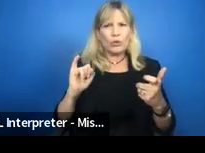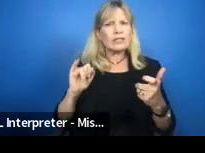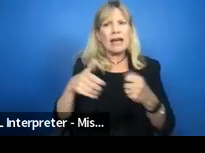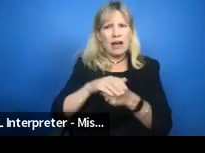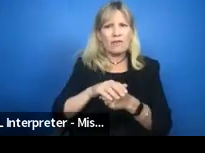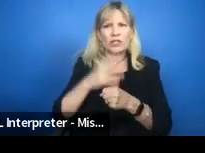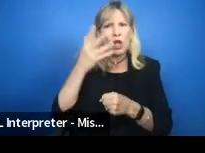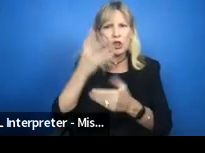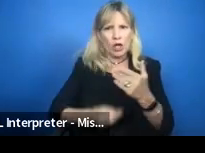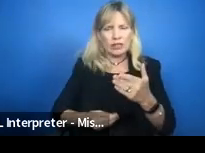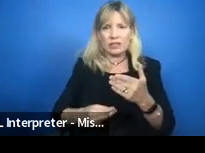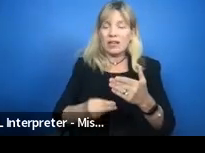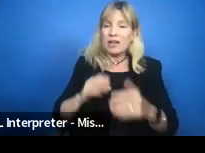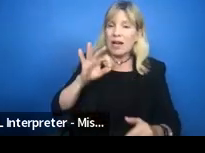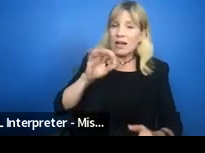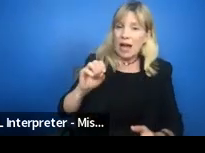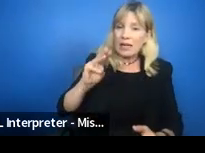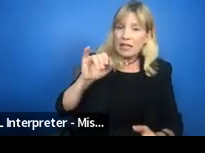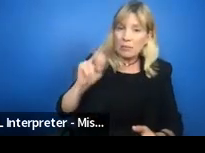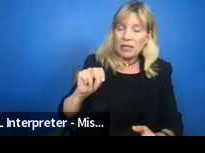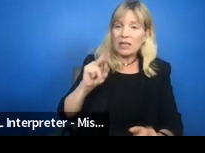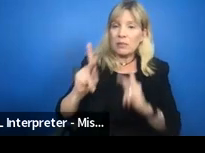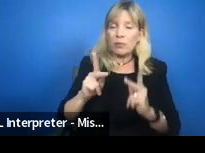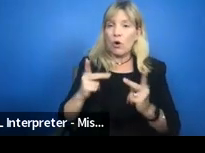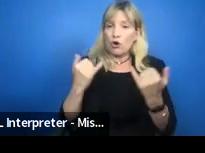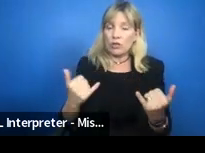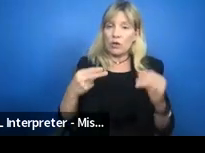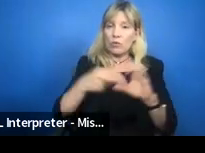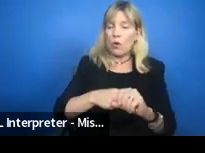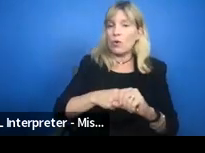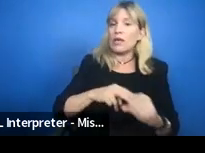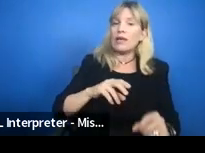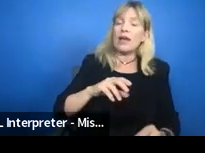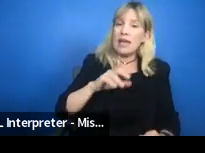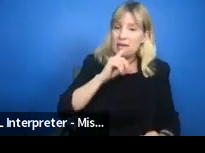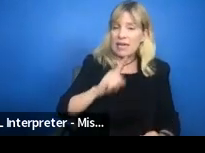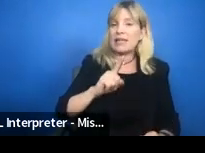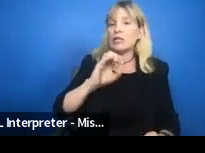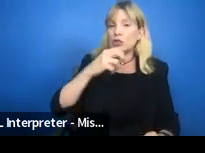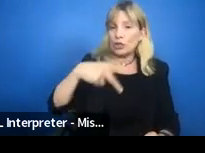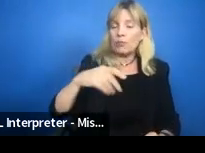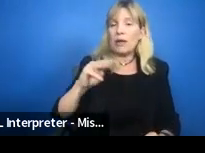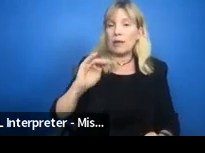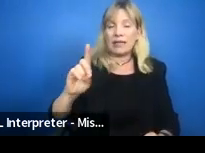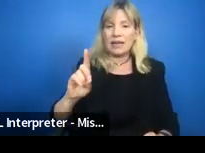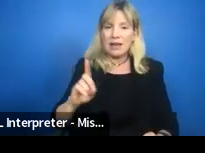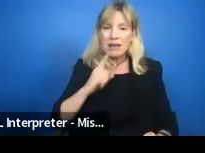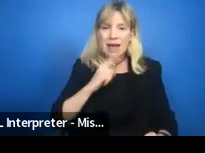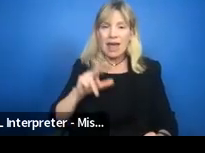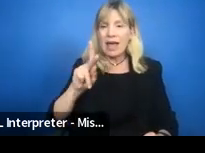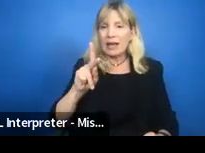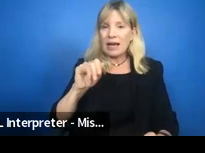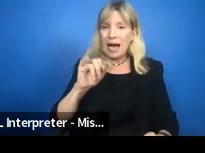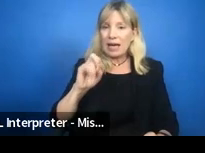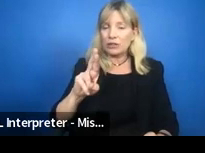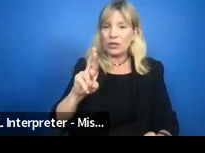90 million people who are currently enrolled in Medicaid and CHIP, and Kaiser Family Foundation estimates that anywhere from 18 to 24